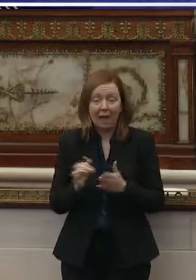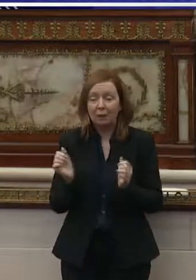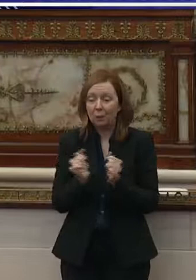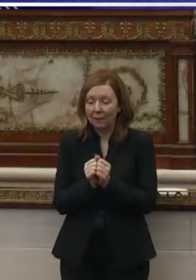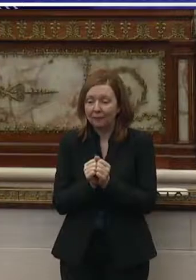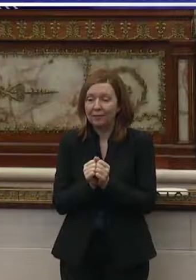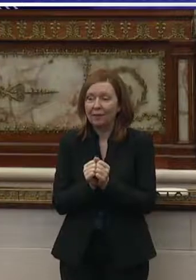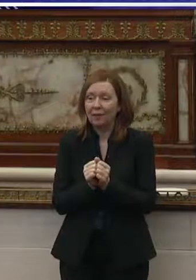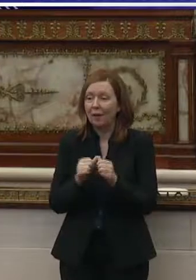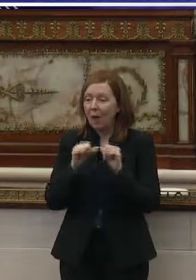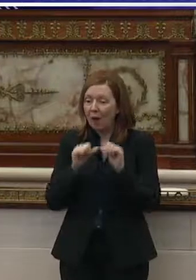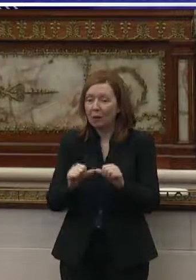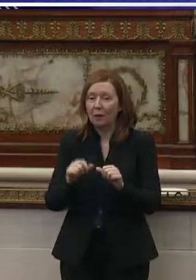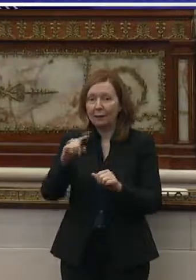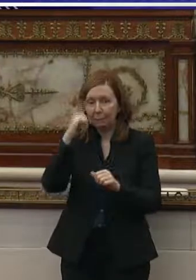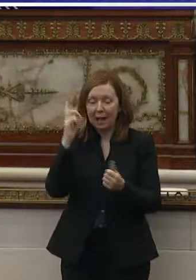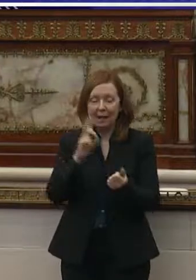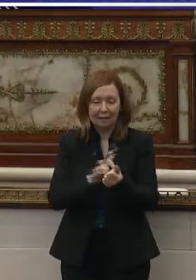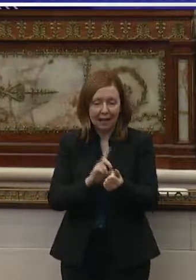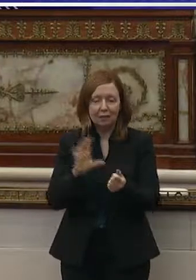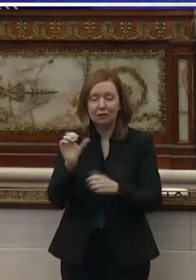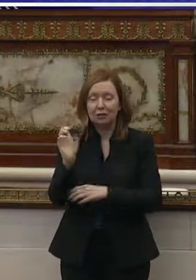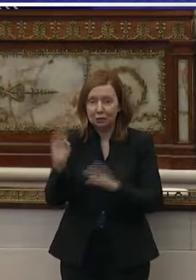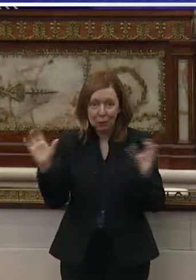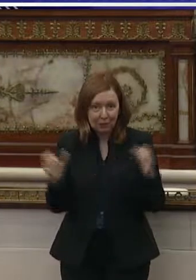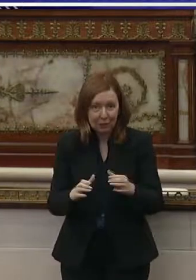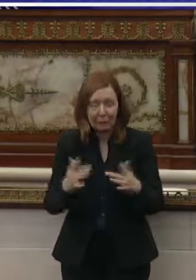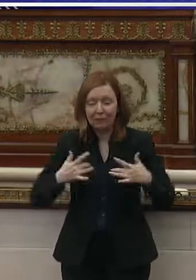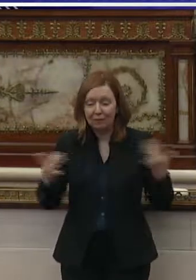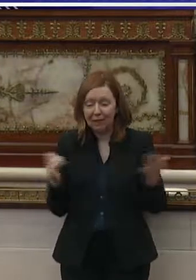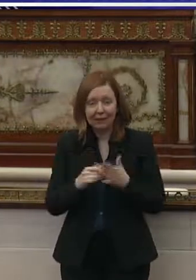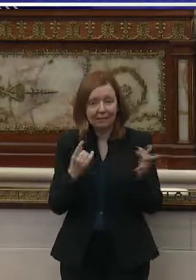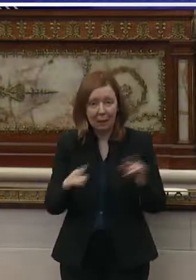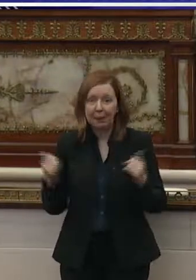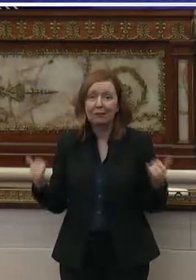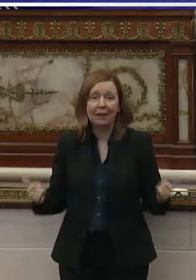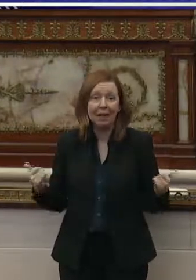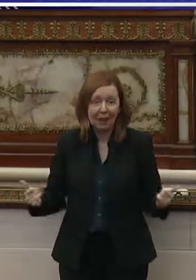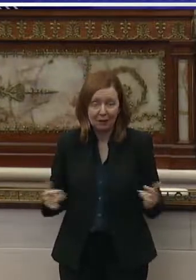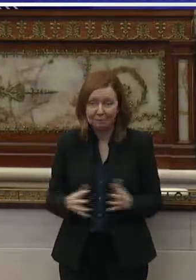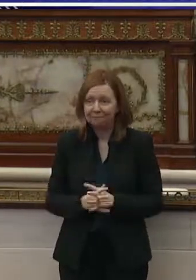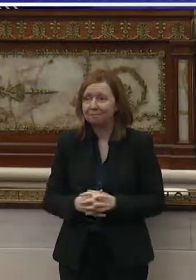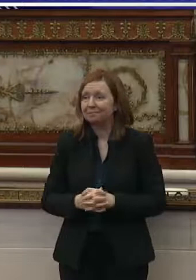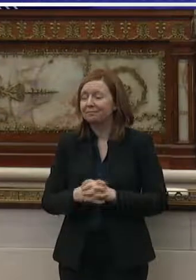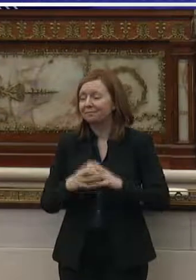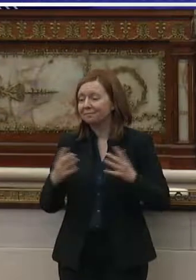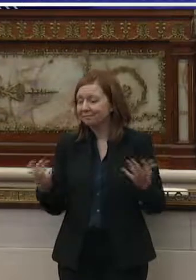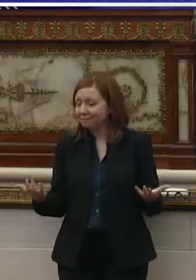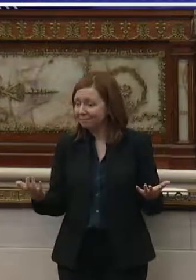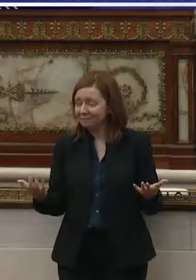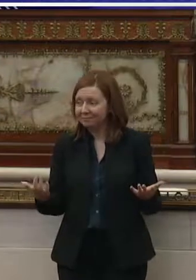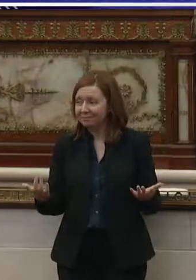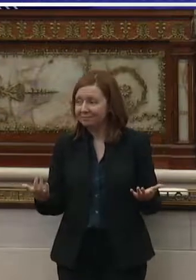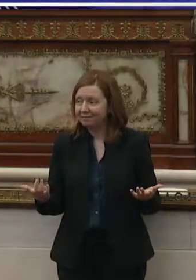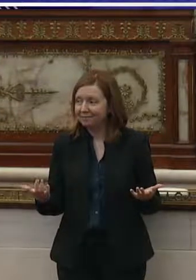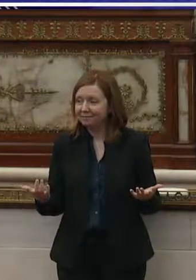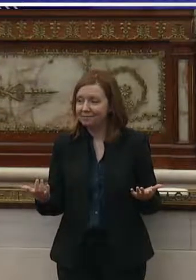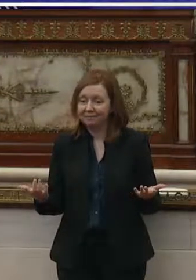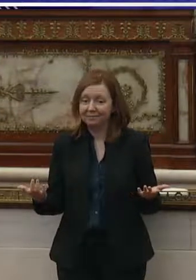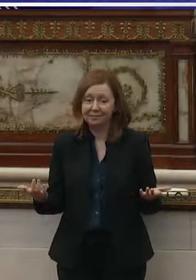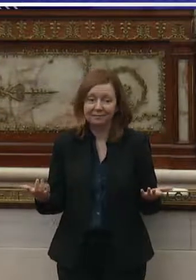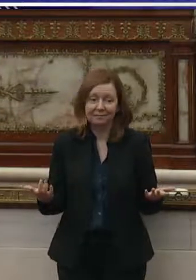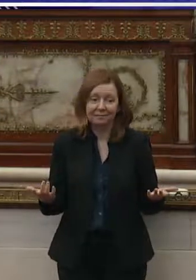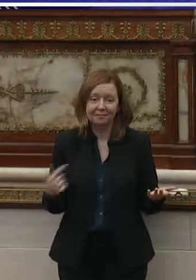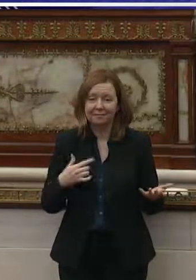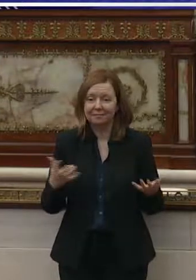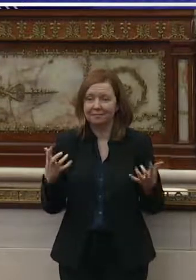this ongoing Black Doctors Consortium event that's taking place right now. I think, I don't